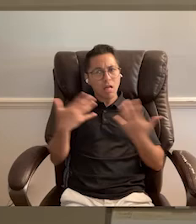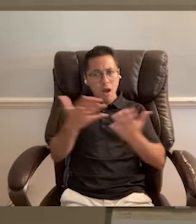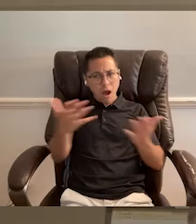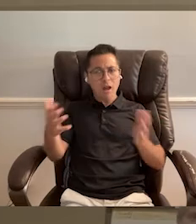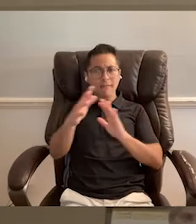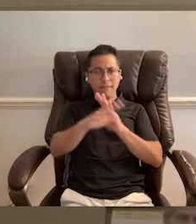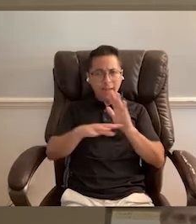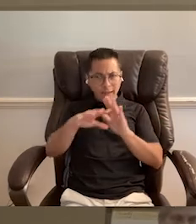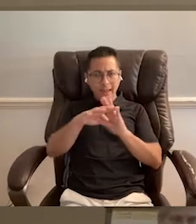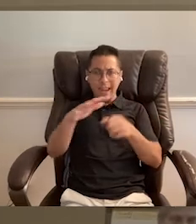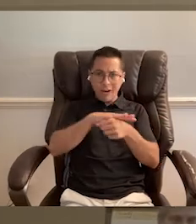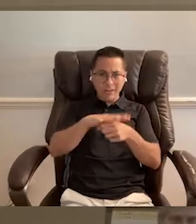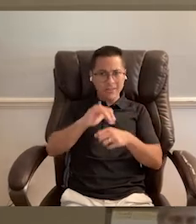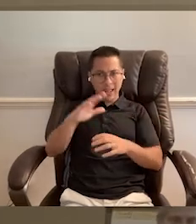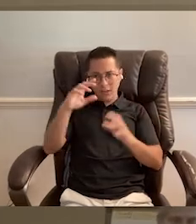of